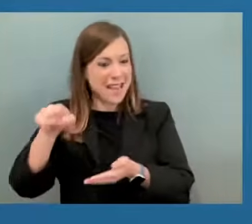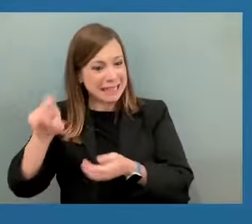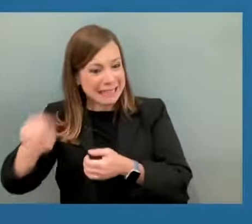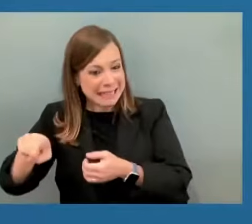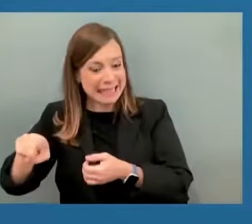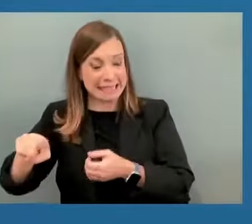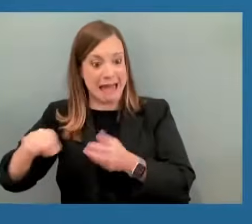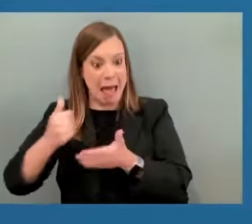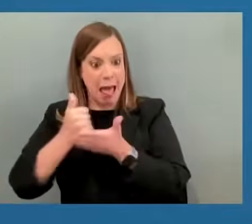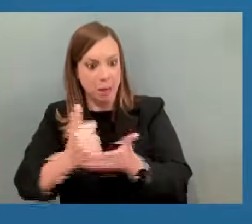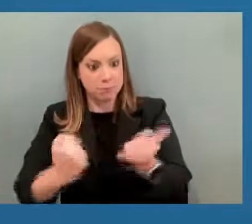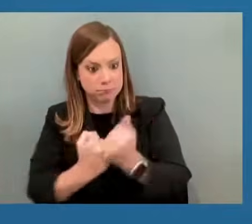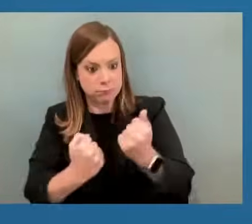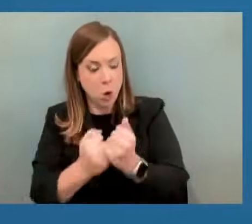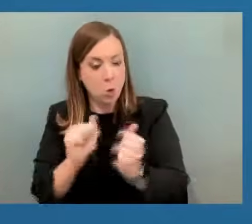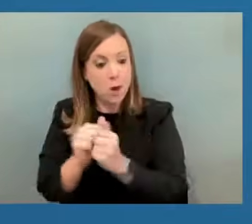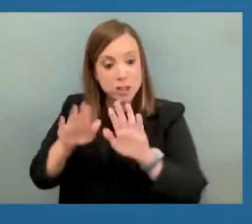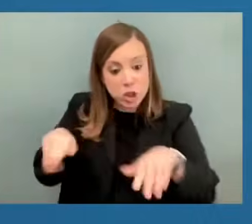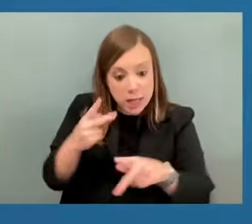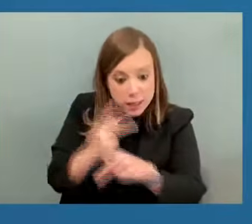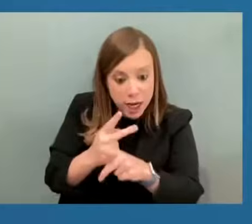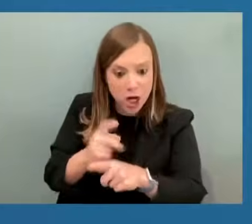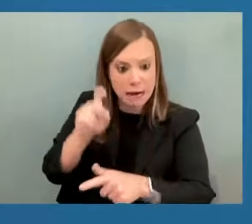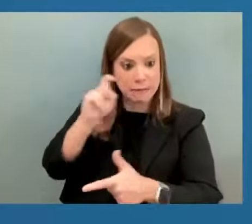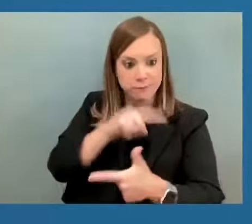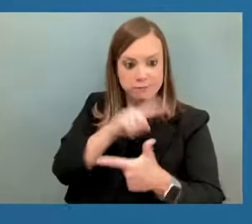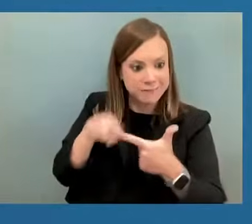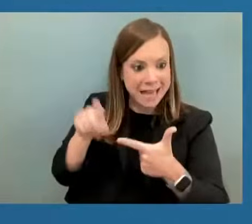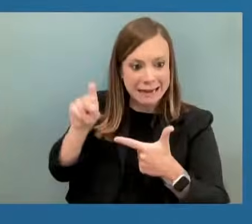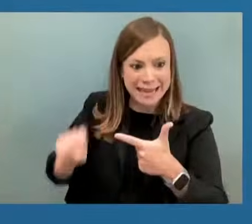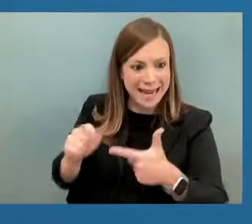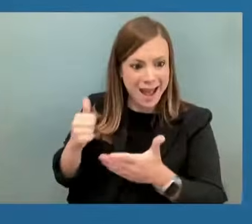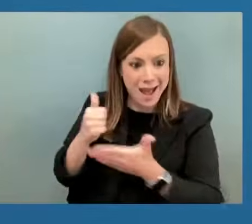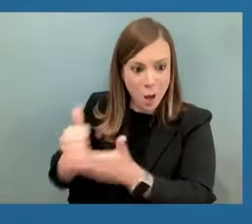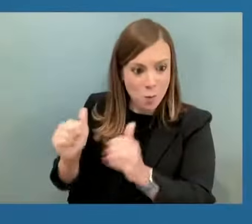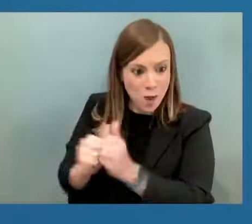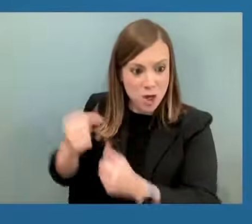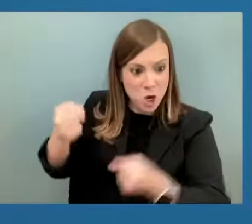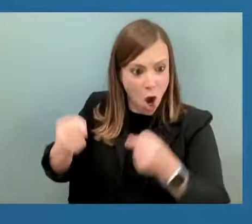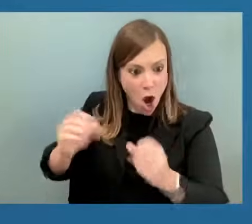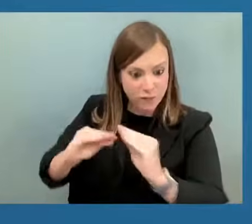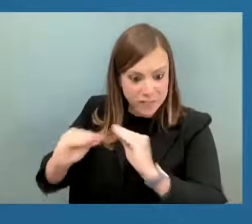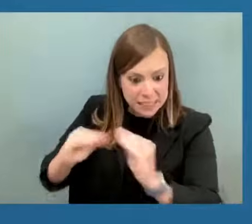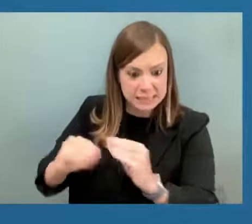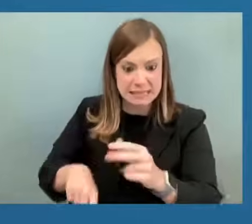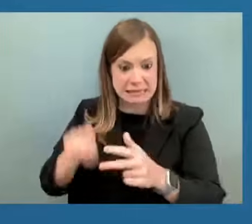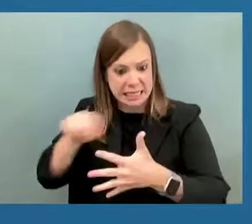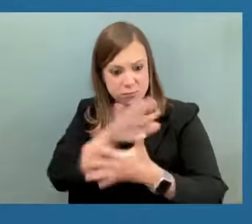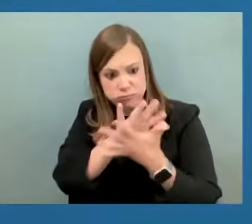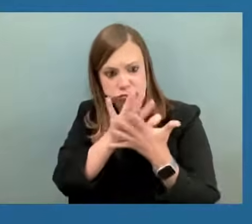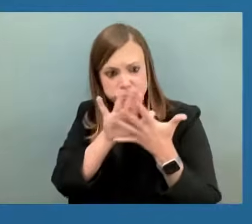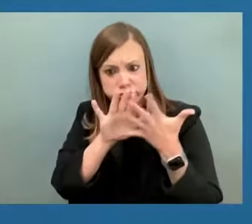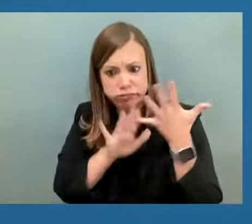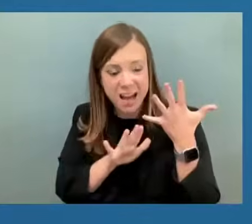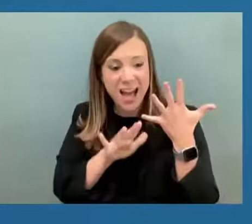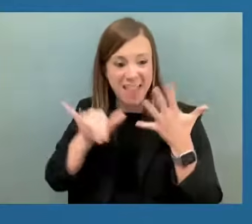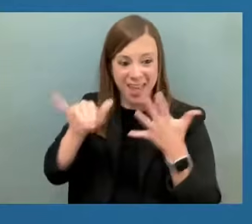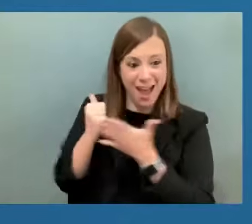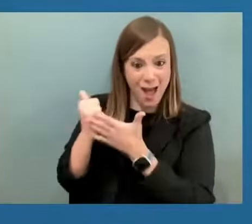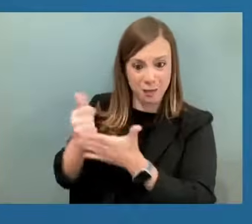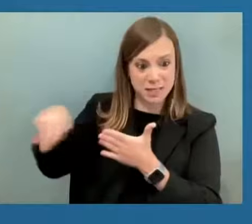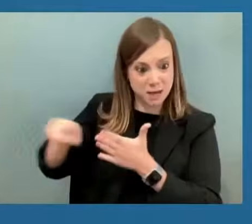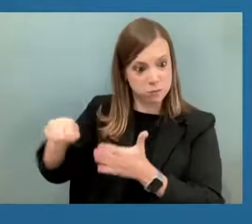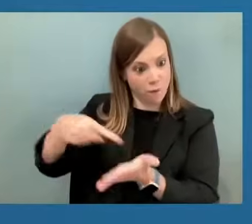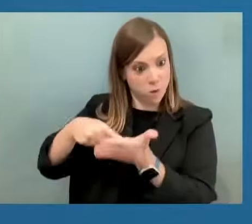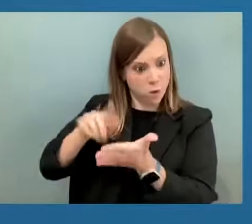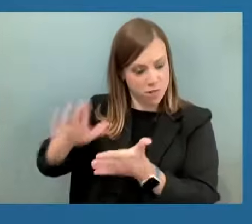lives every day and preventing people from showing up the way that they need or want to at their jobs. And so when the governor expands